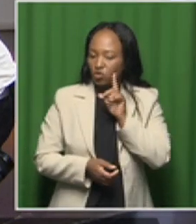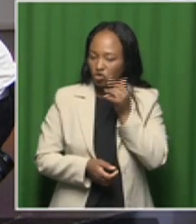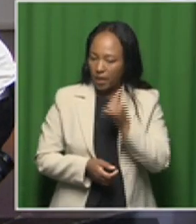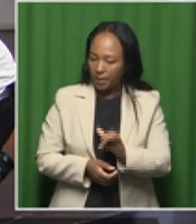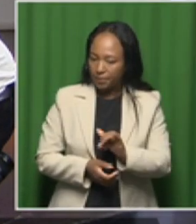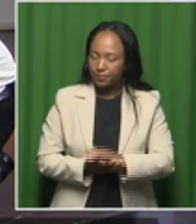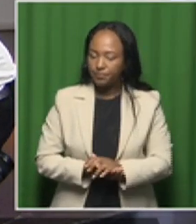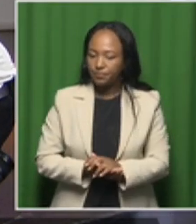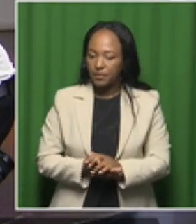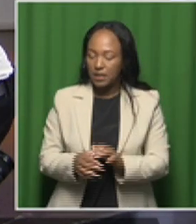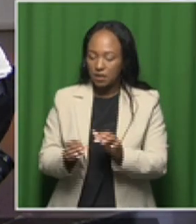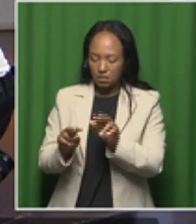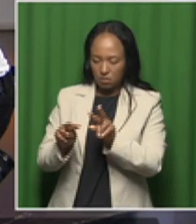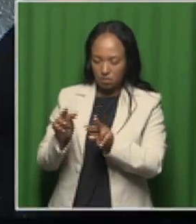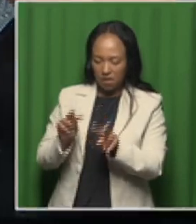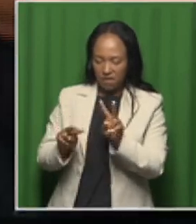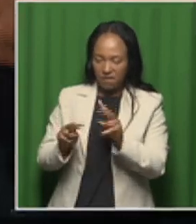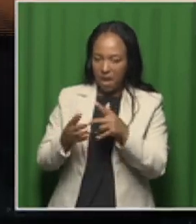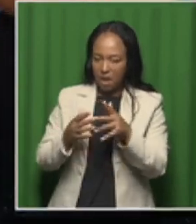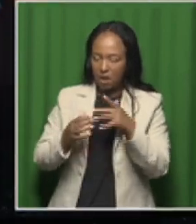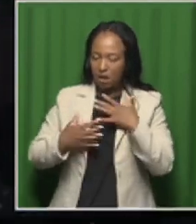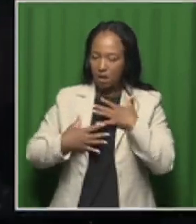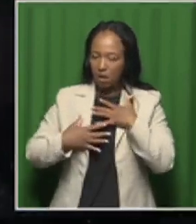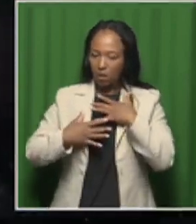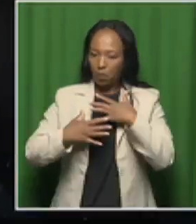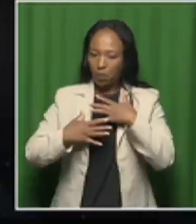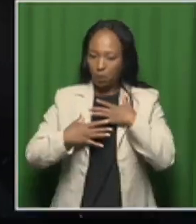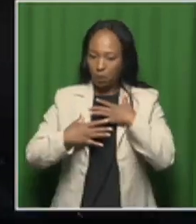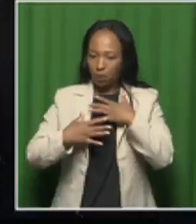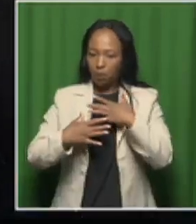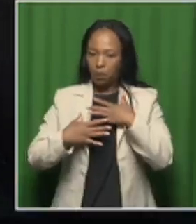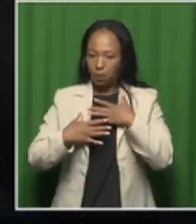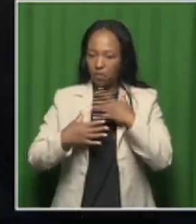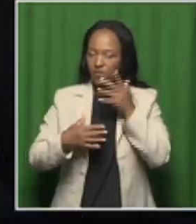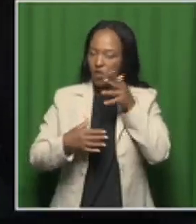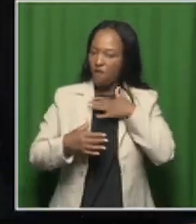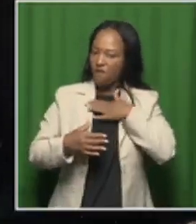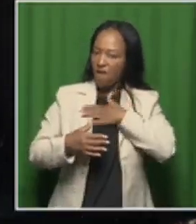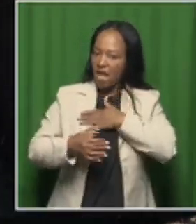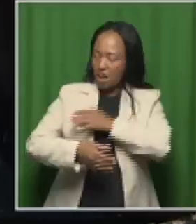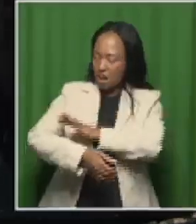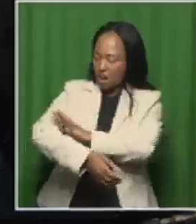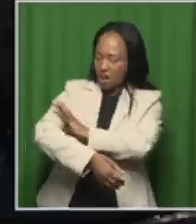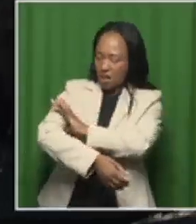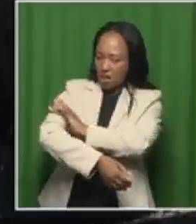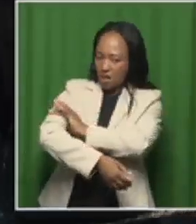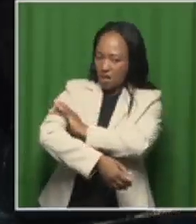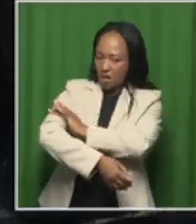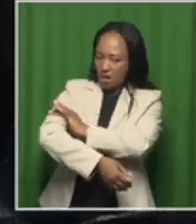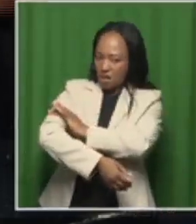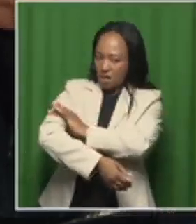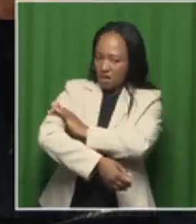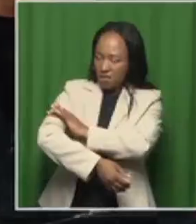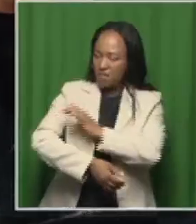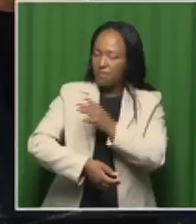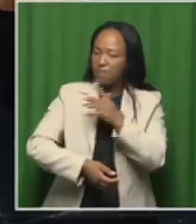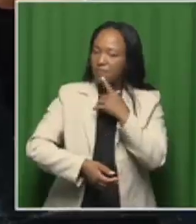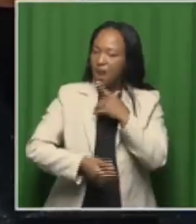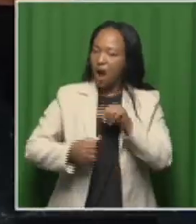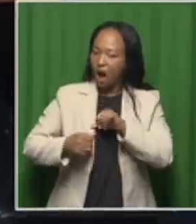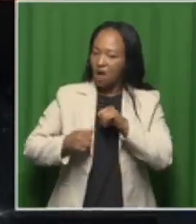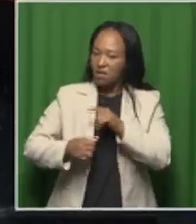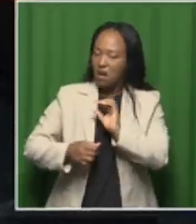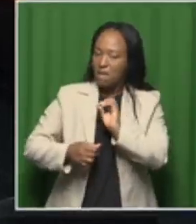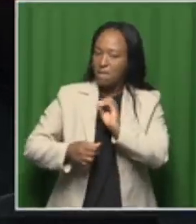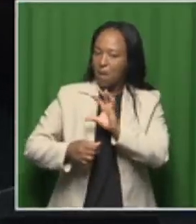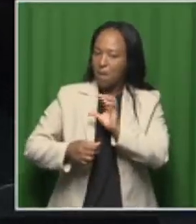Also observe any breathing. Okay. If the pulse is back, if you can feel the pulse and the baby is breathing, it means it's successful. All